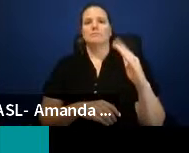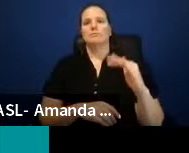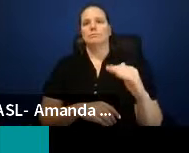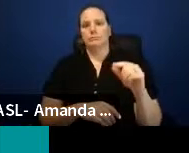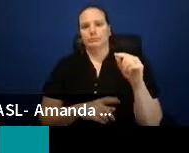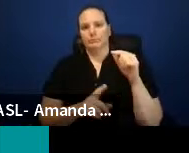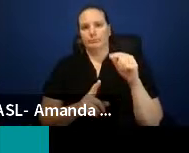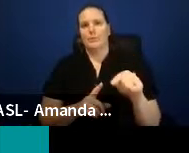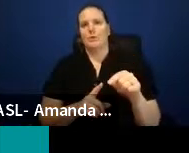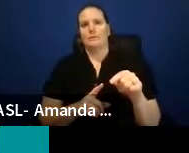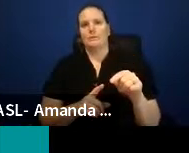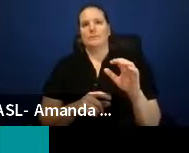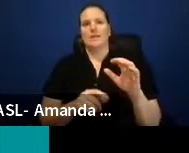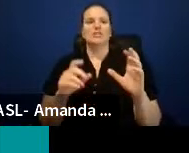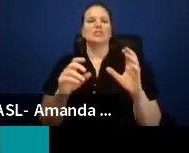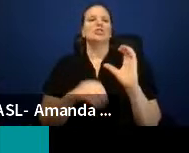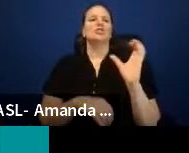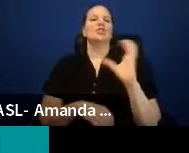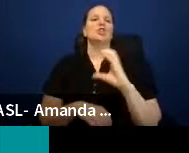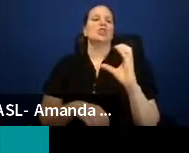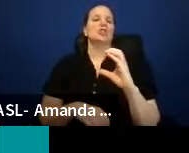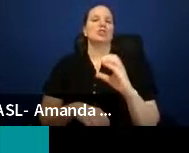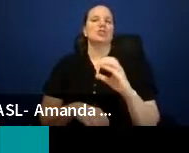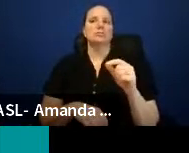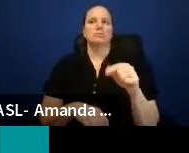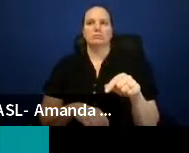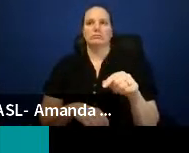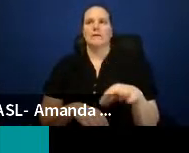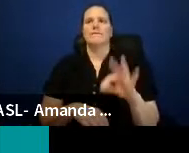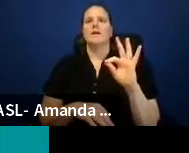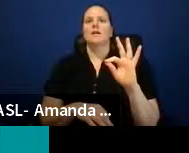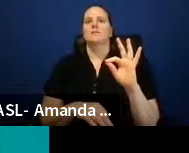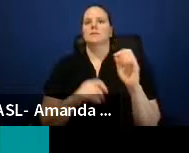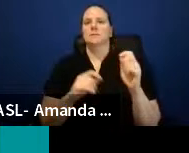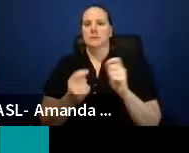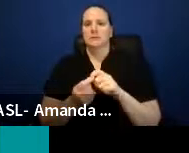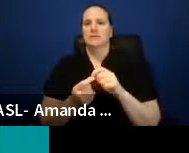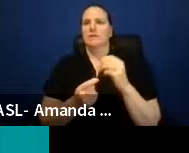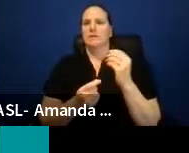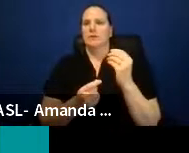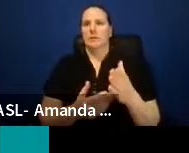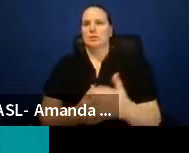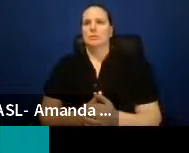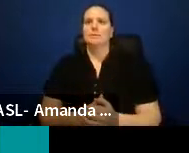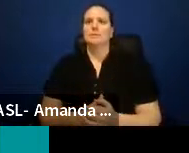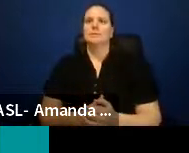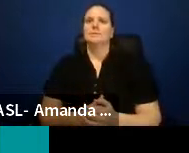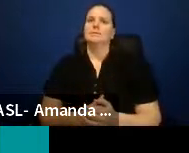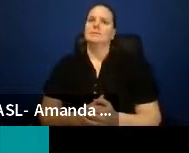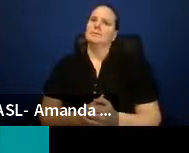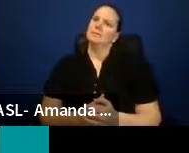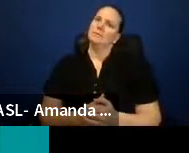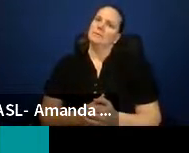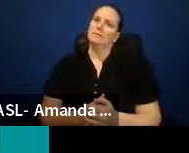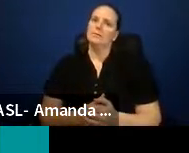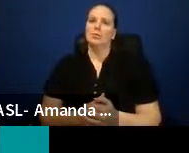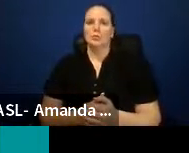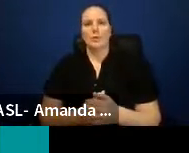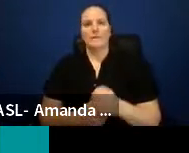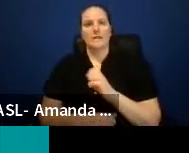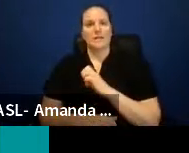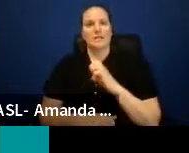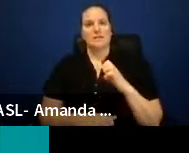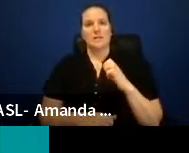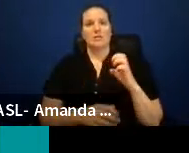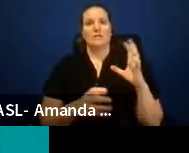punch in that search function and get specific information. We have an executive summary that